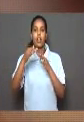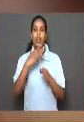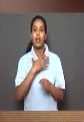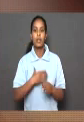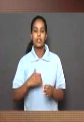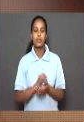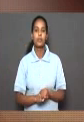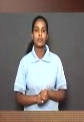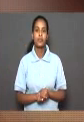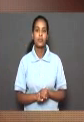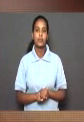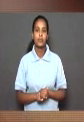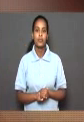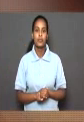elements.